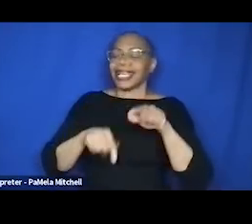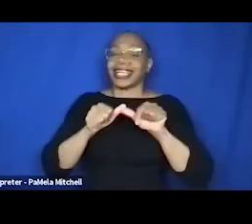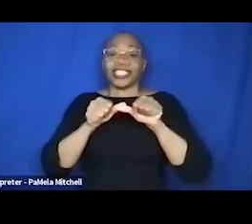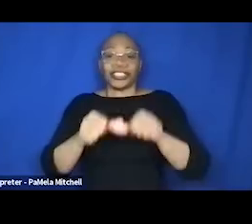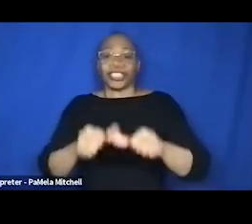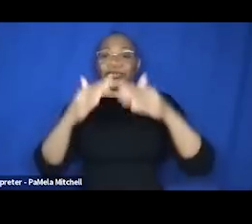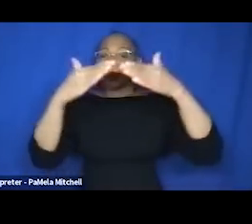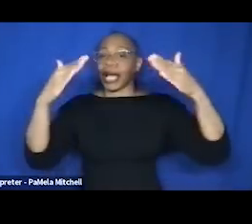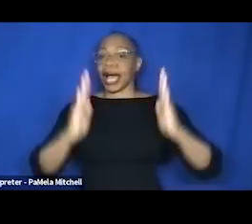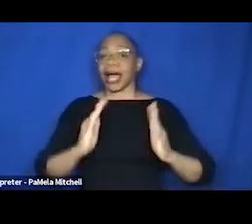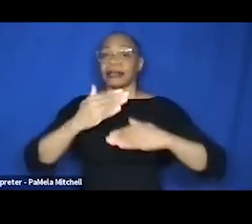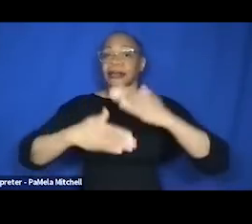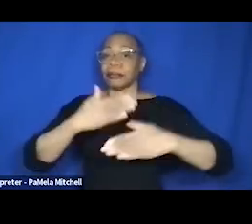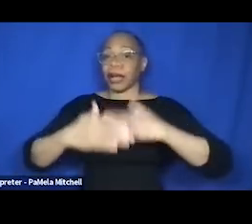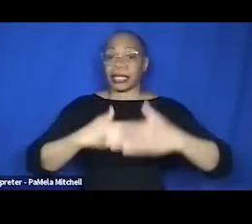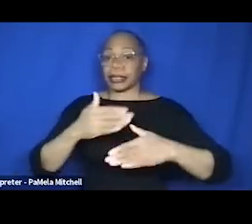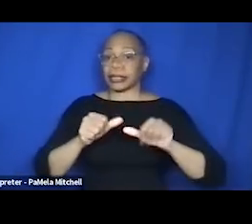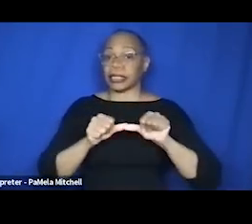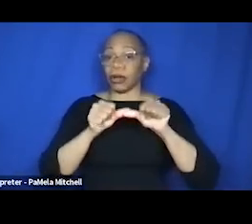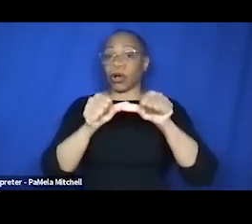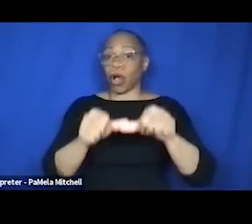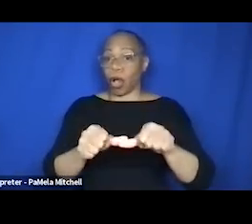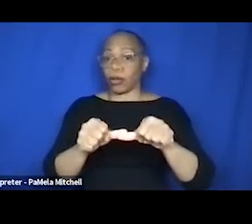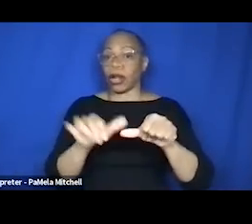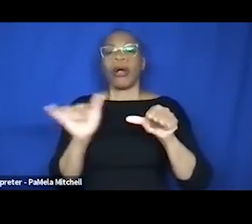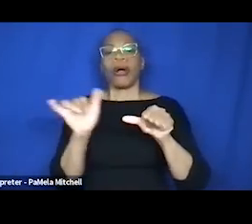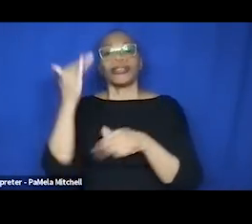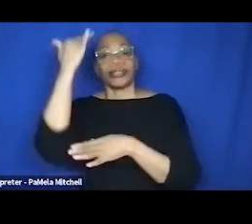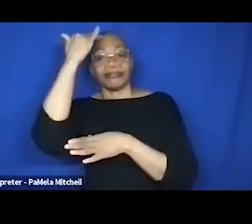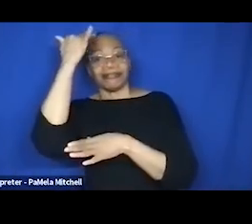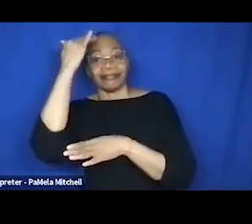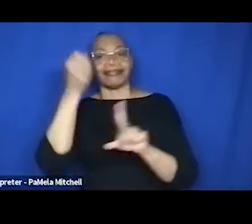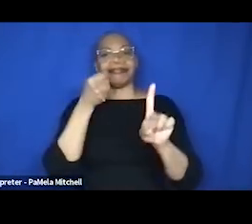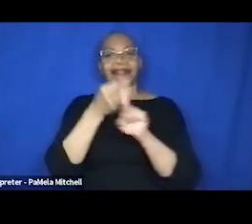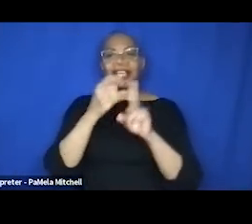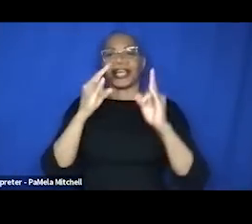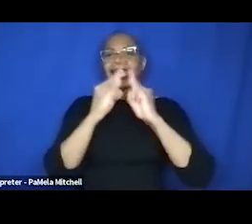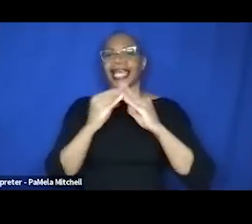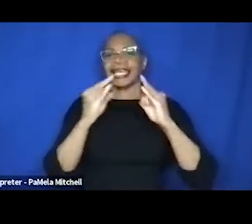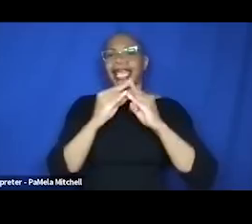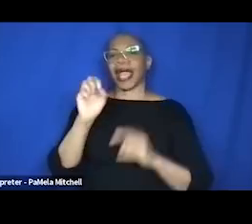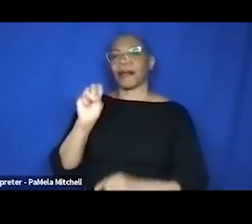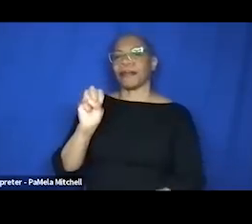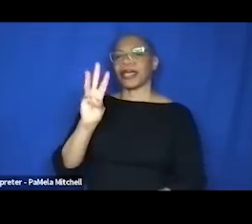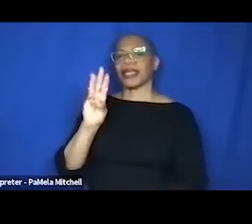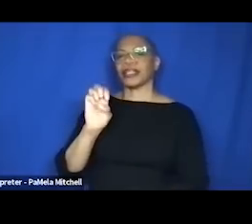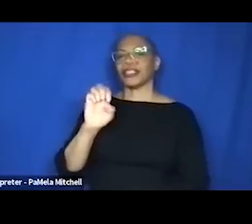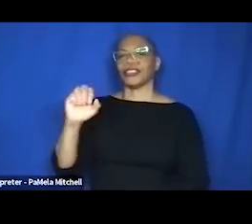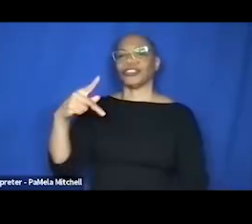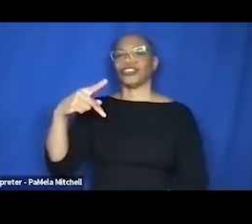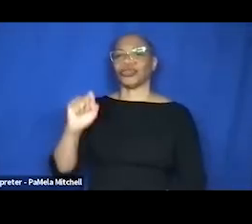ongoing. I also want to acknowledge that the impact of encampment sweeps and displacements